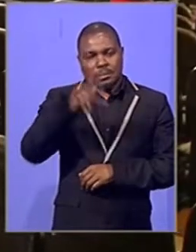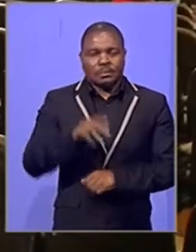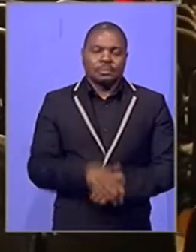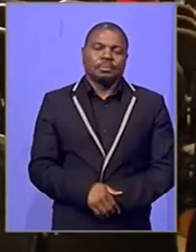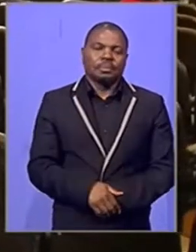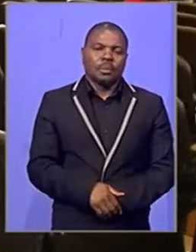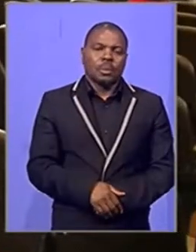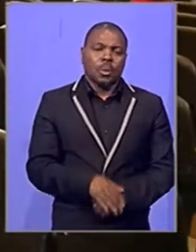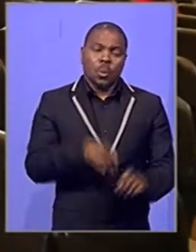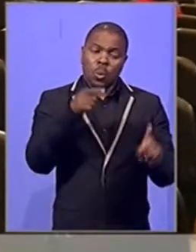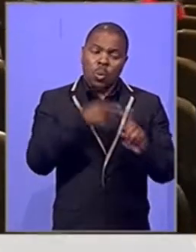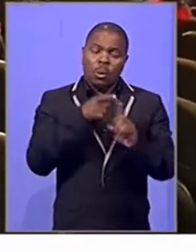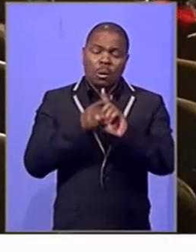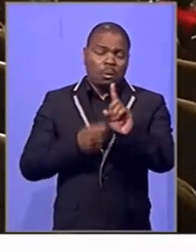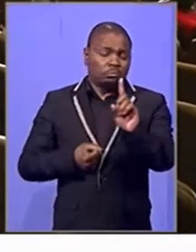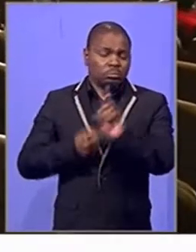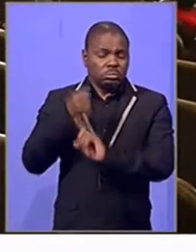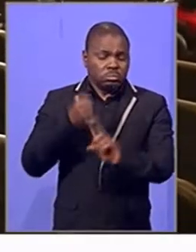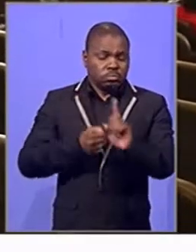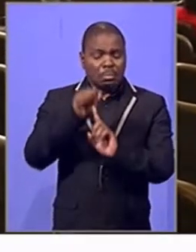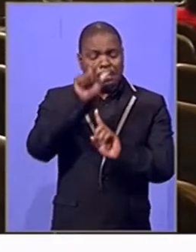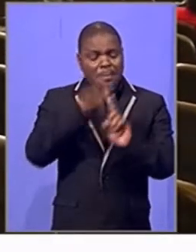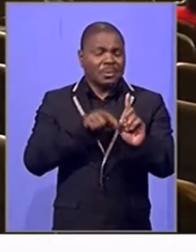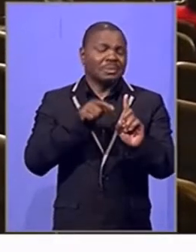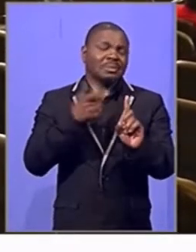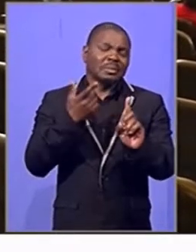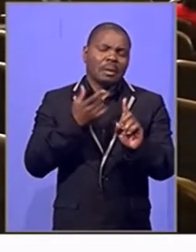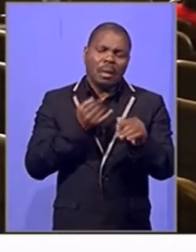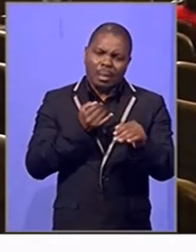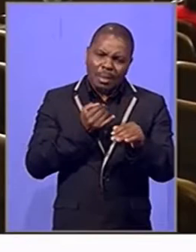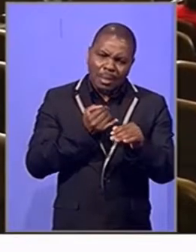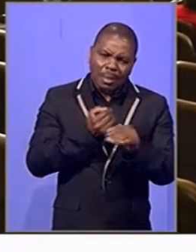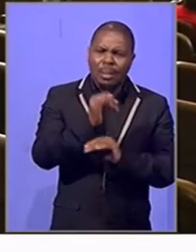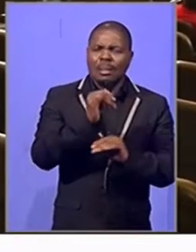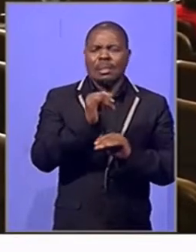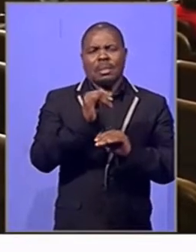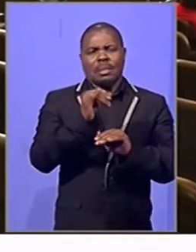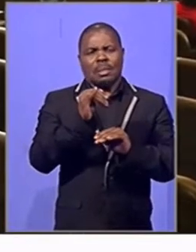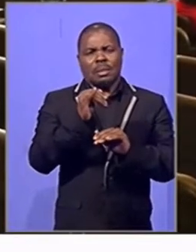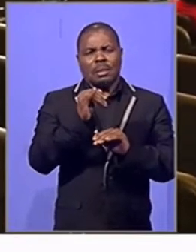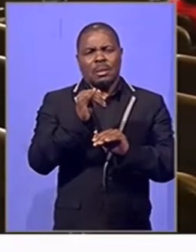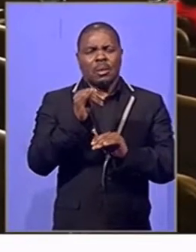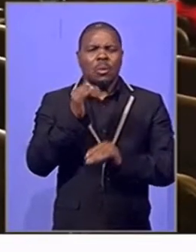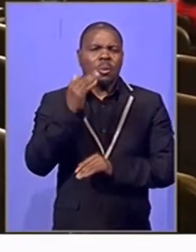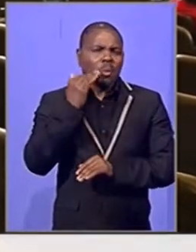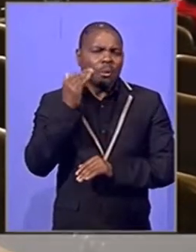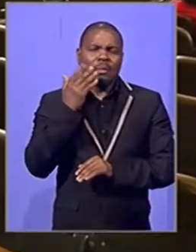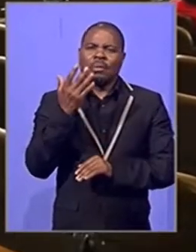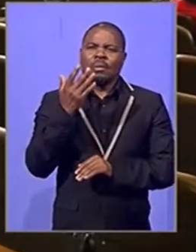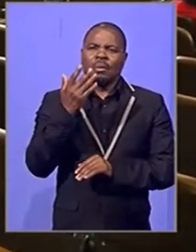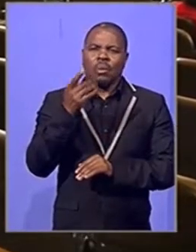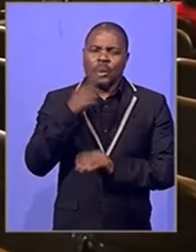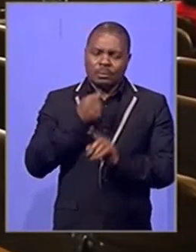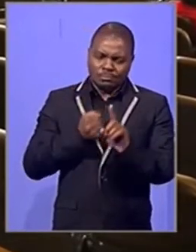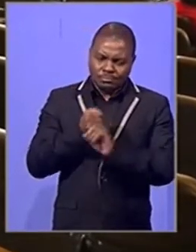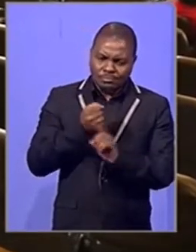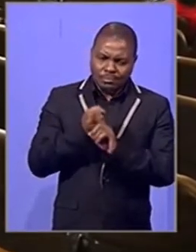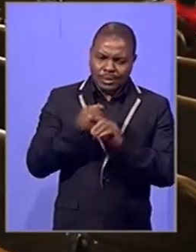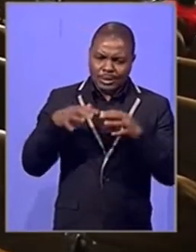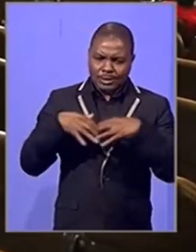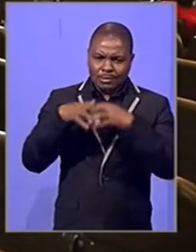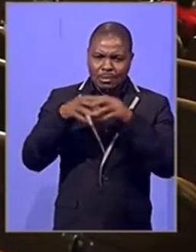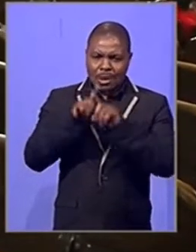an activist from the early stages of development of activists